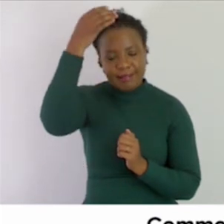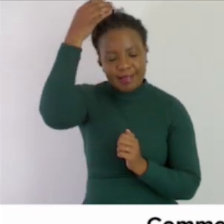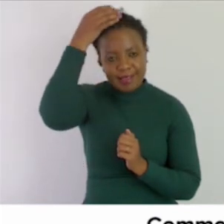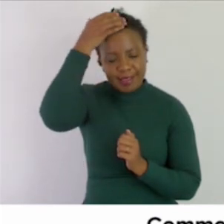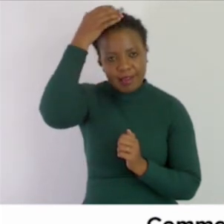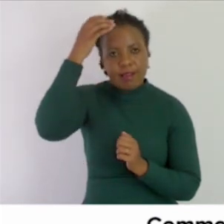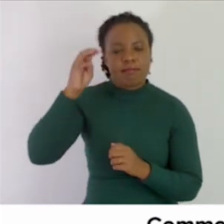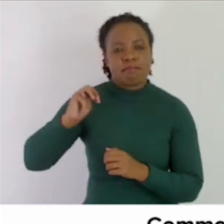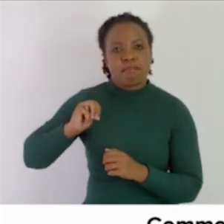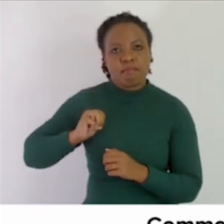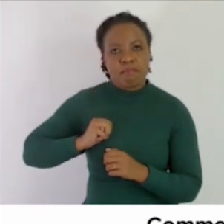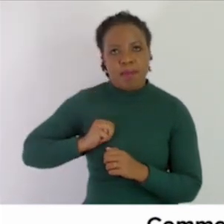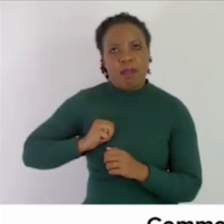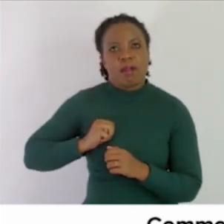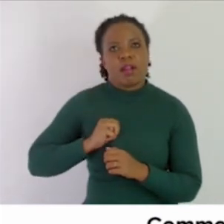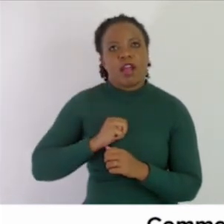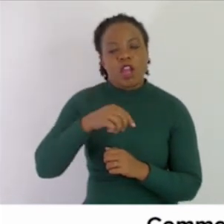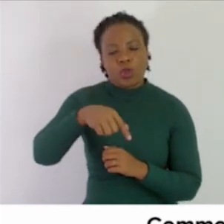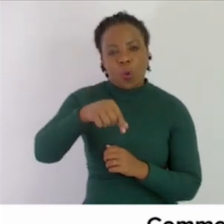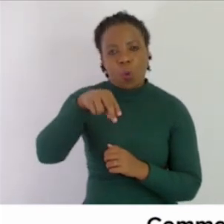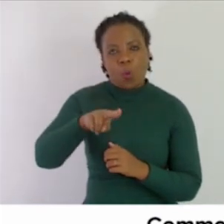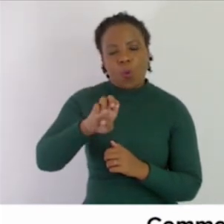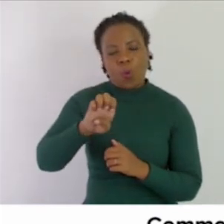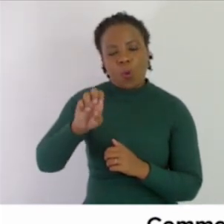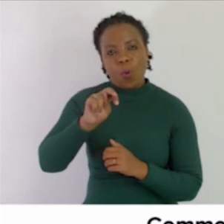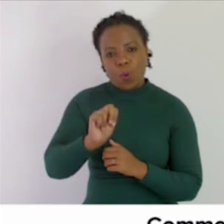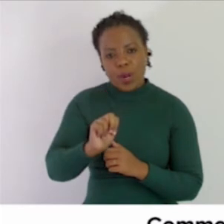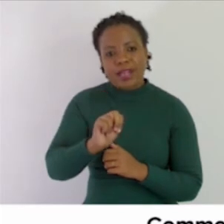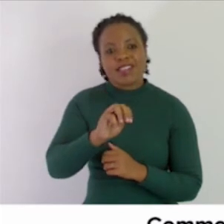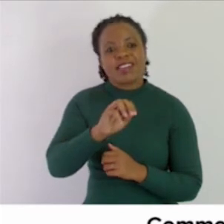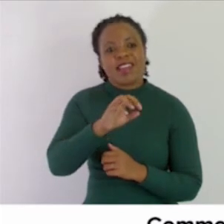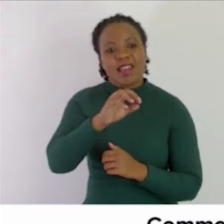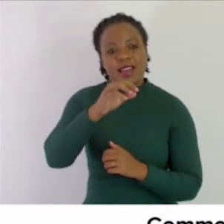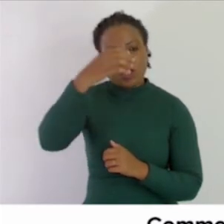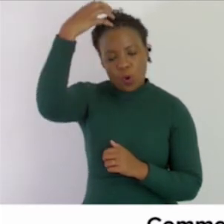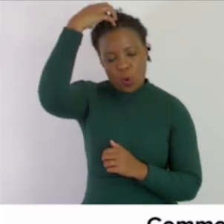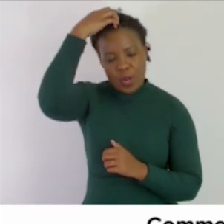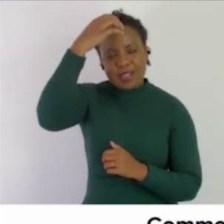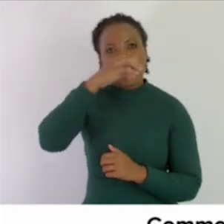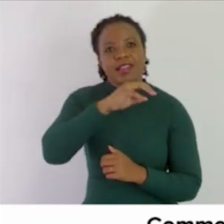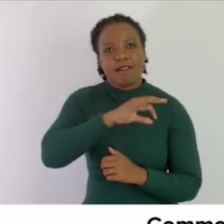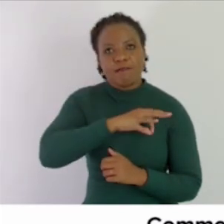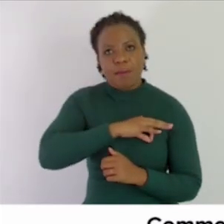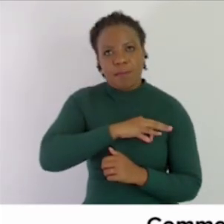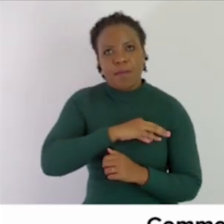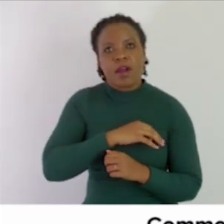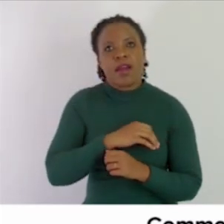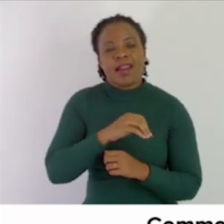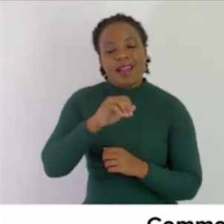King, masculine. Queen, feminine. Actor,